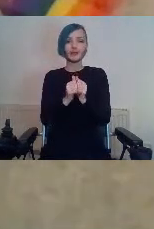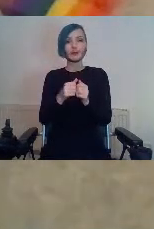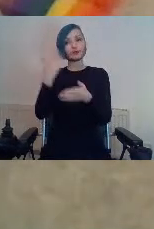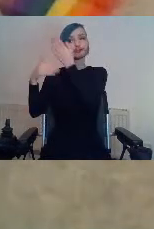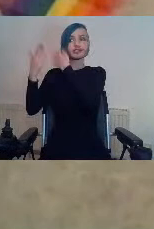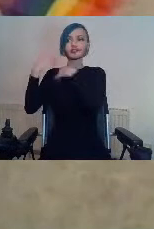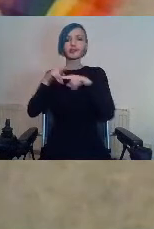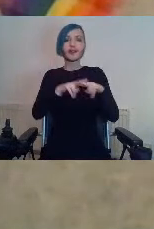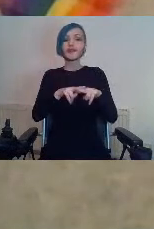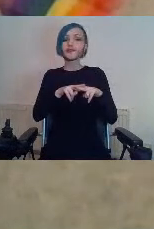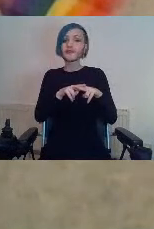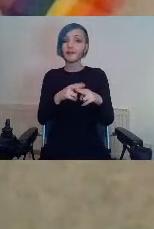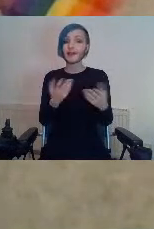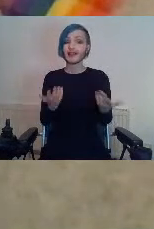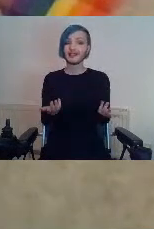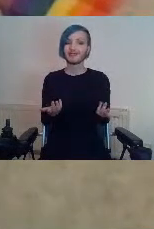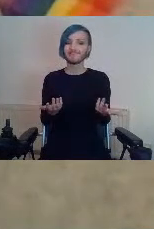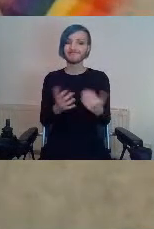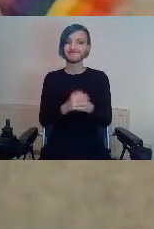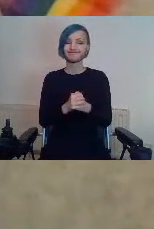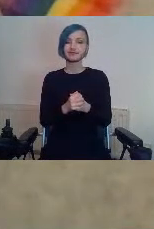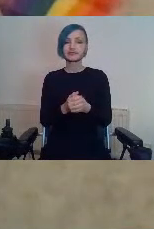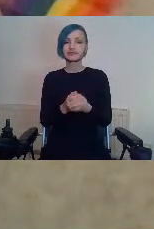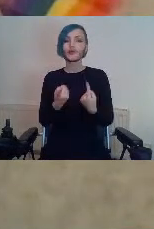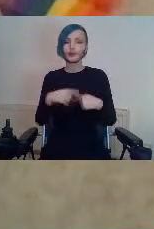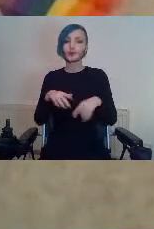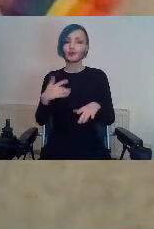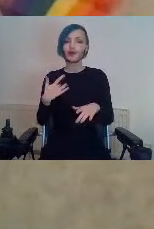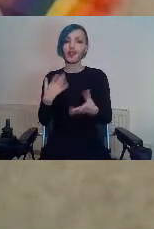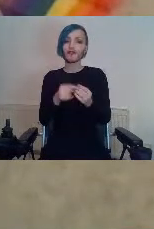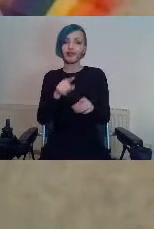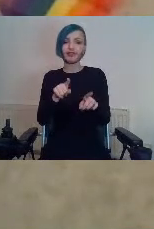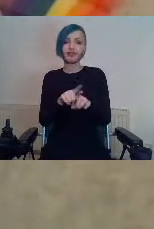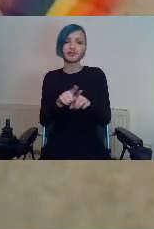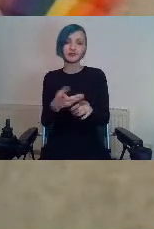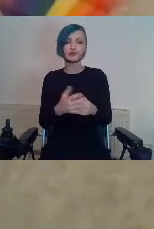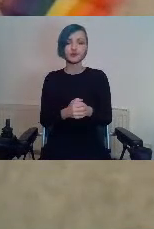are working with that, but it's like,